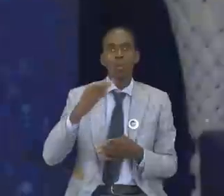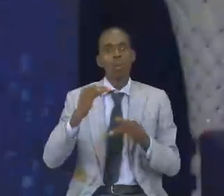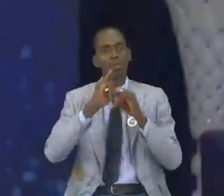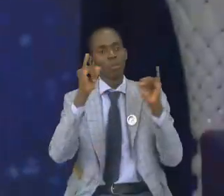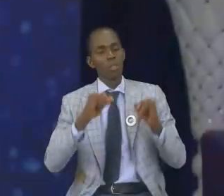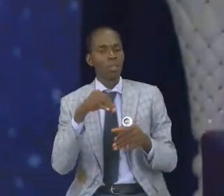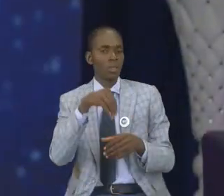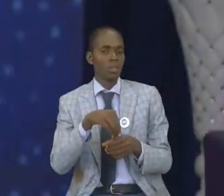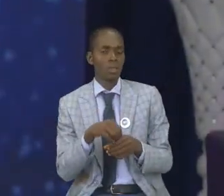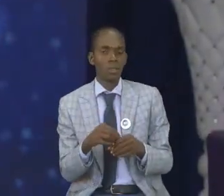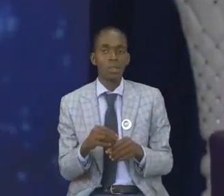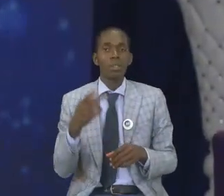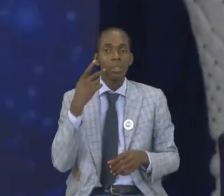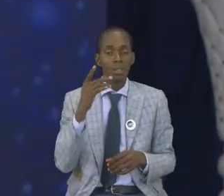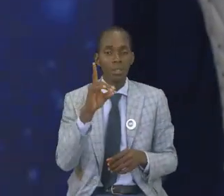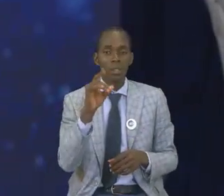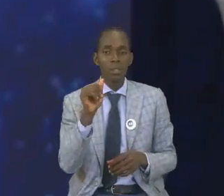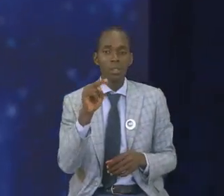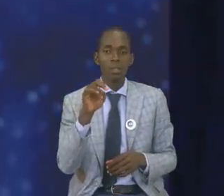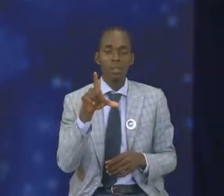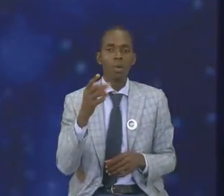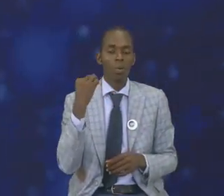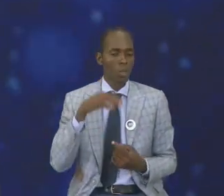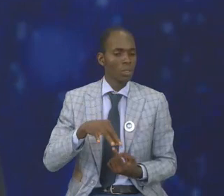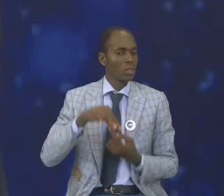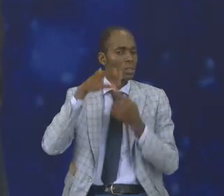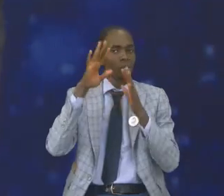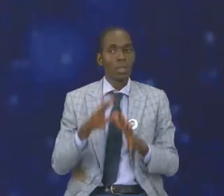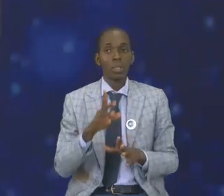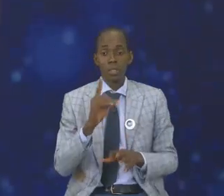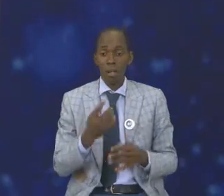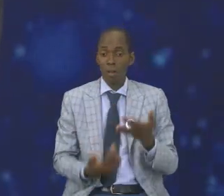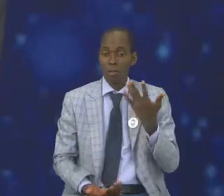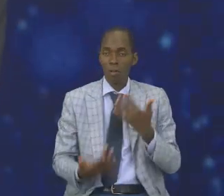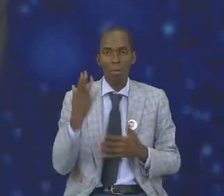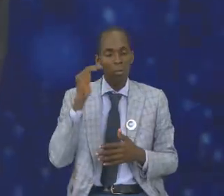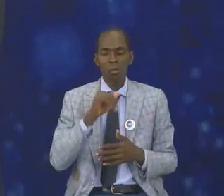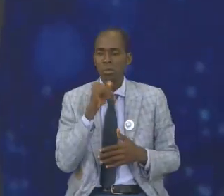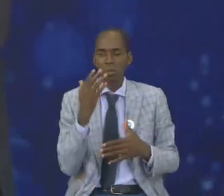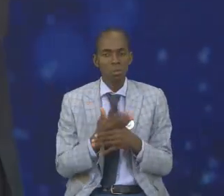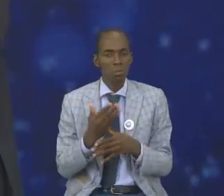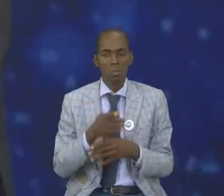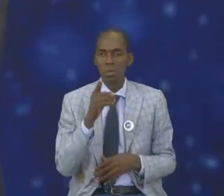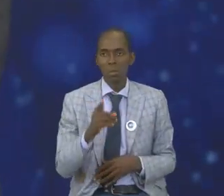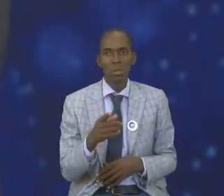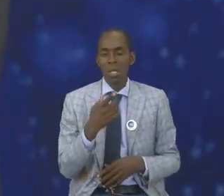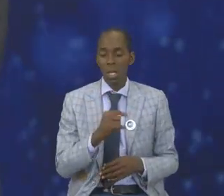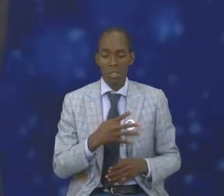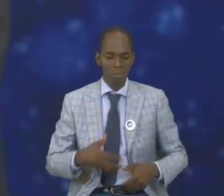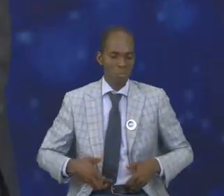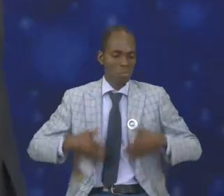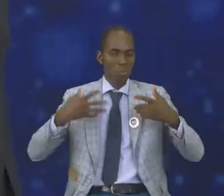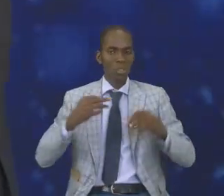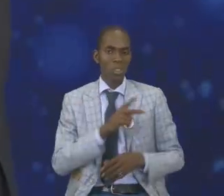He was exceptional. Look at Daniel. The fire will not bother him, and the fury will not